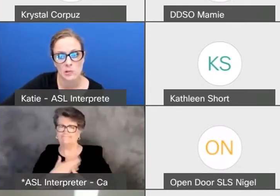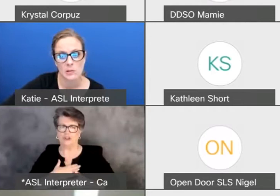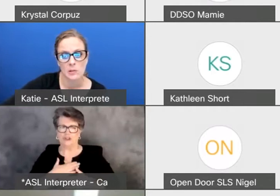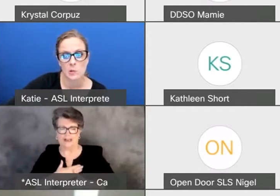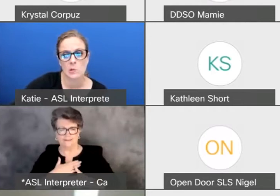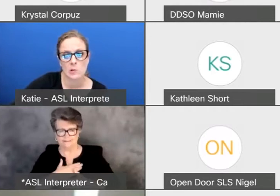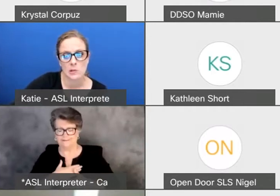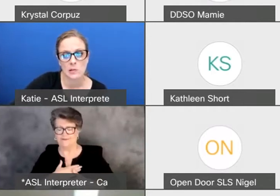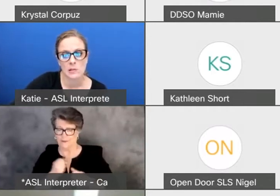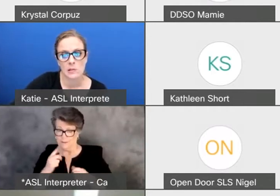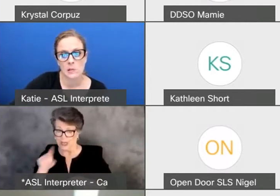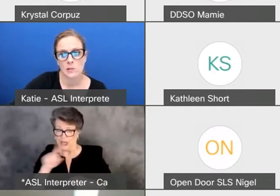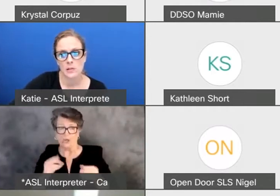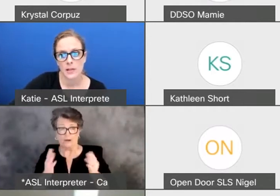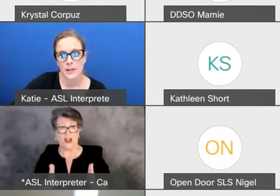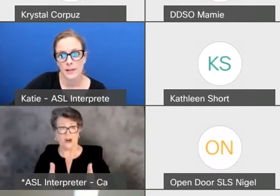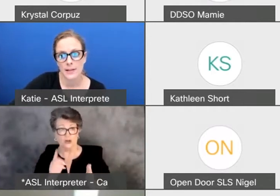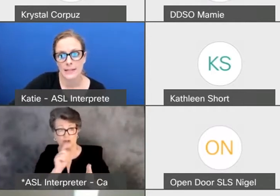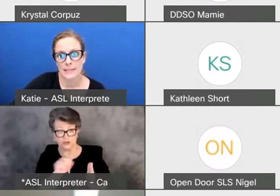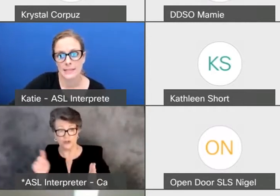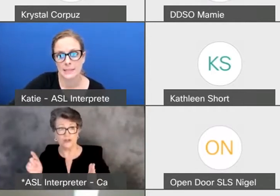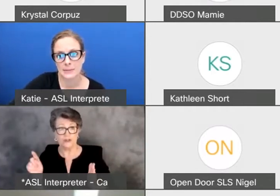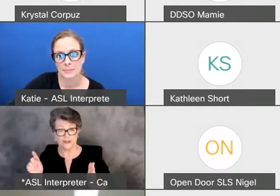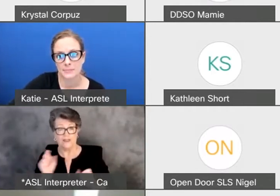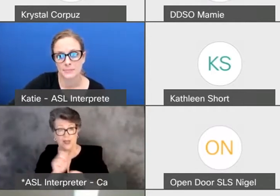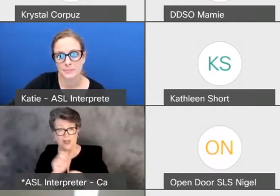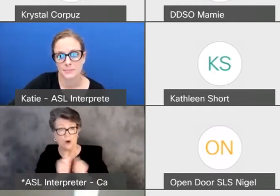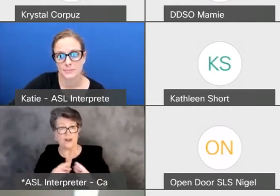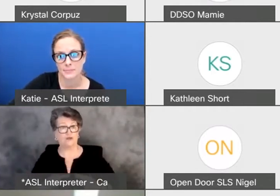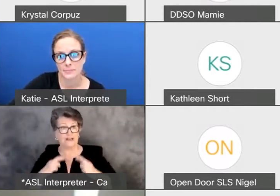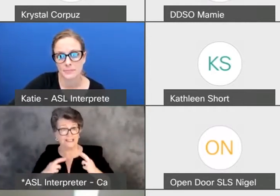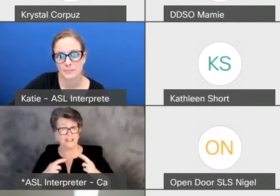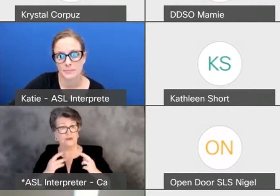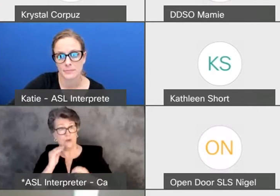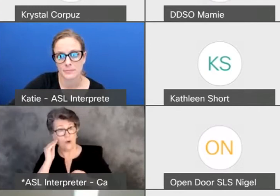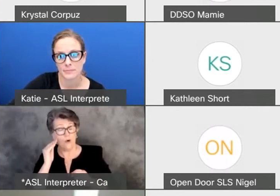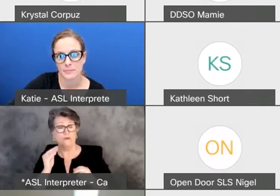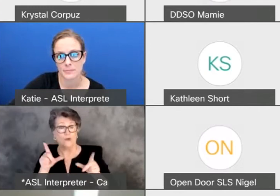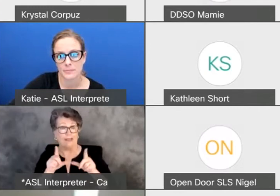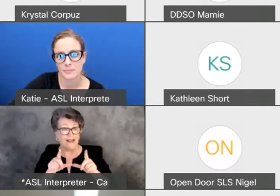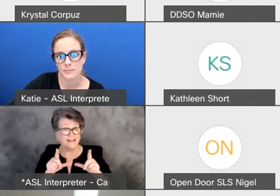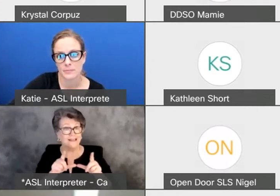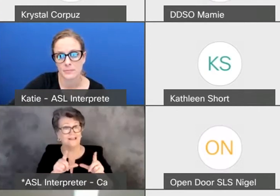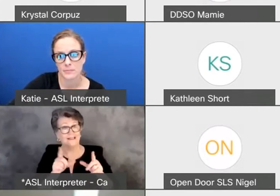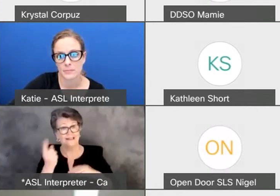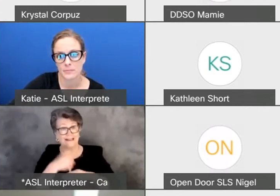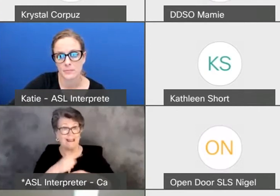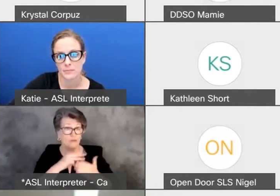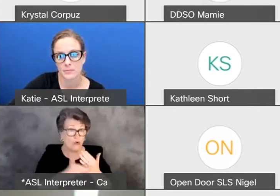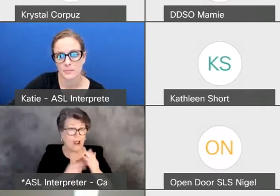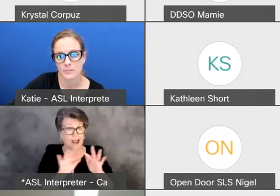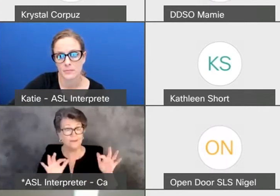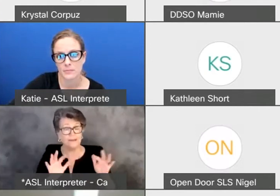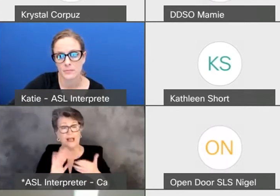for some of you providers that work with residential settings or work in licensed settings like day programs. Community